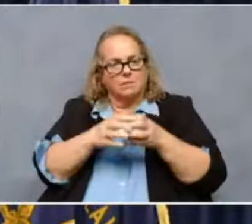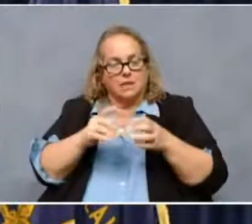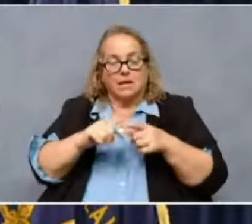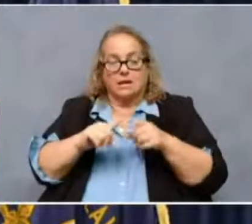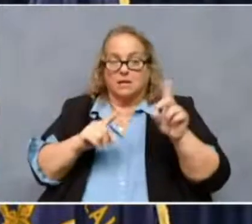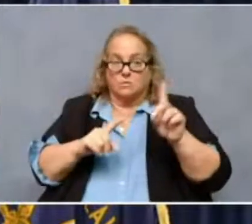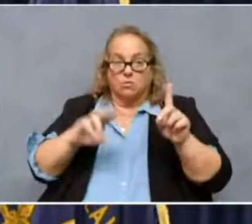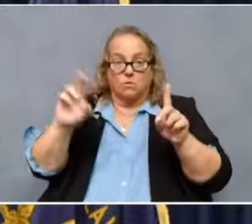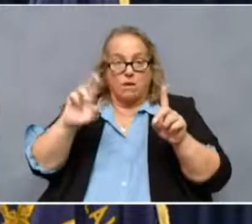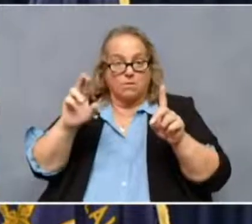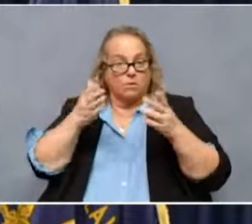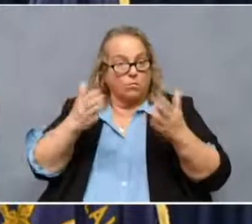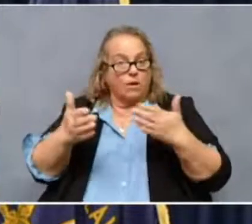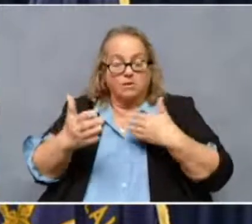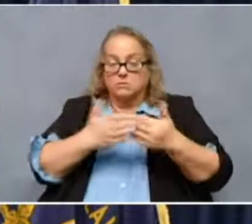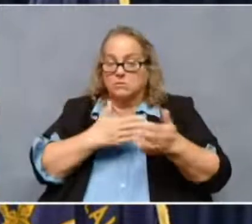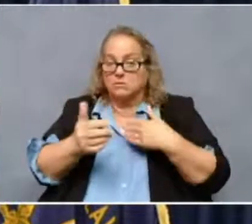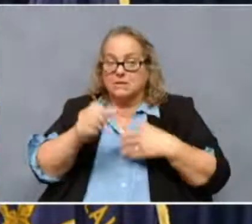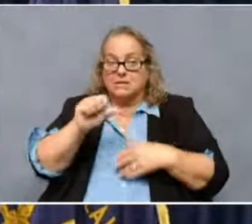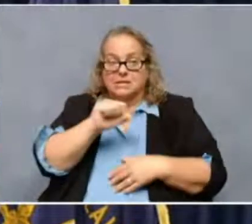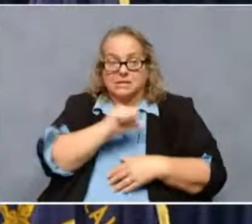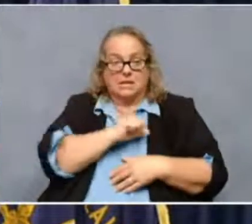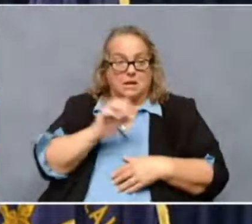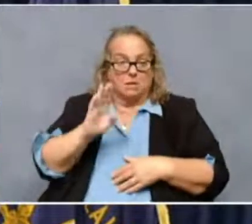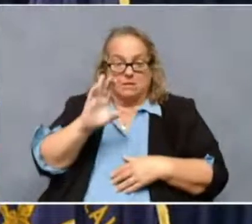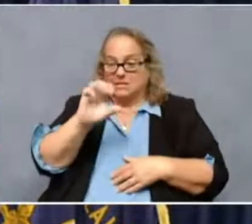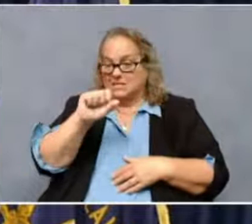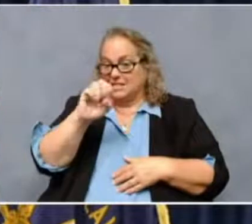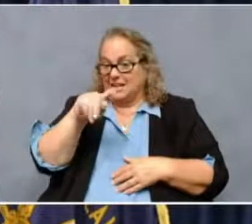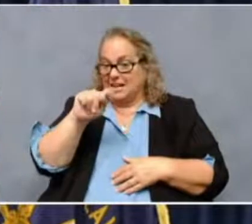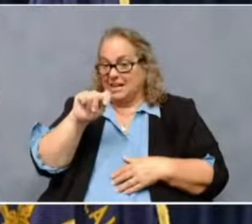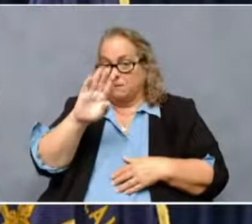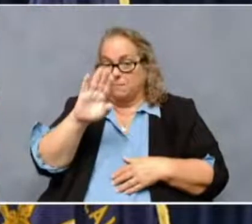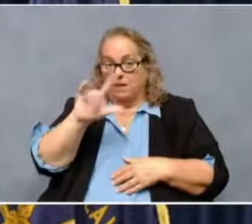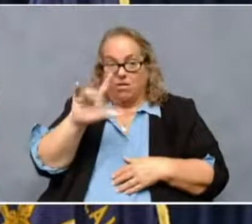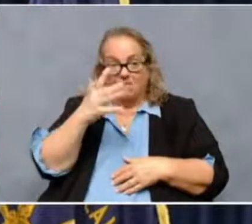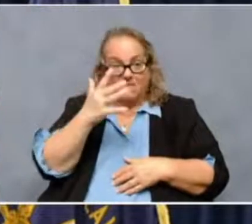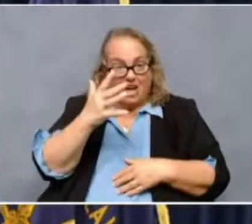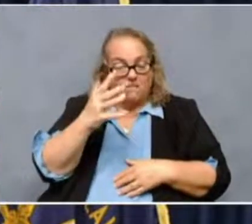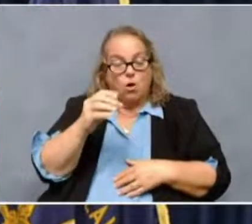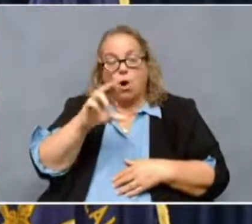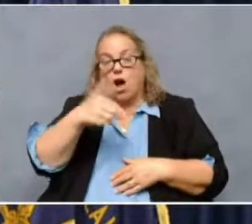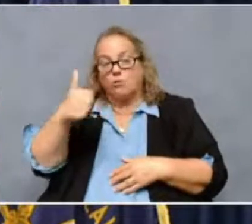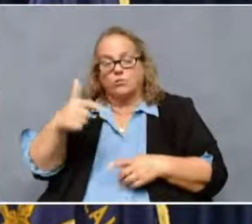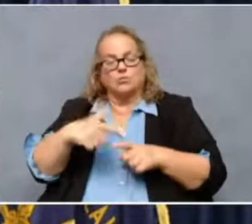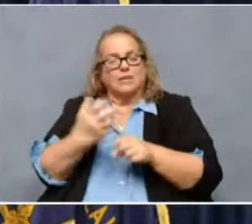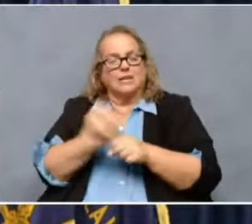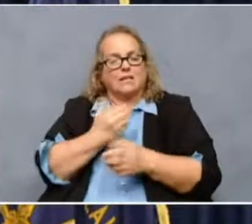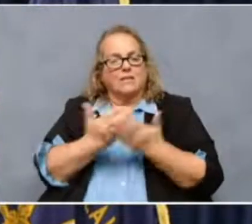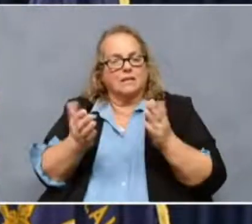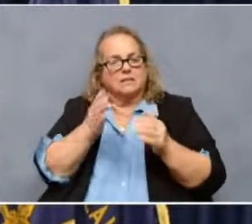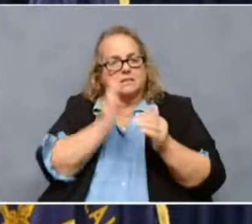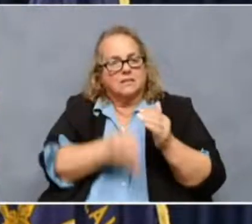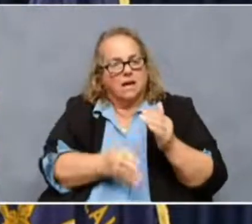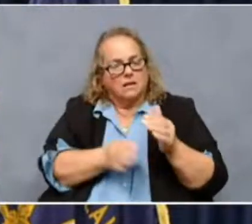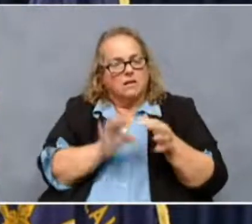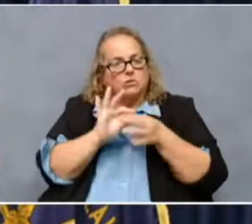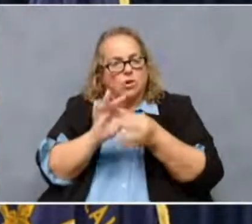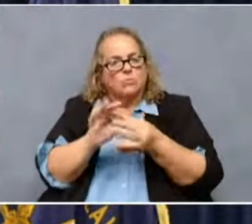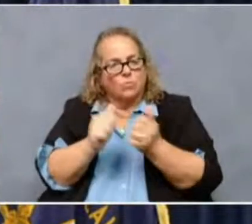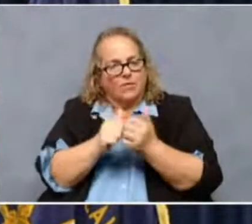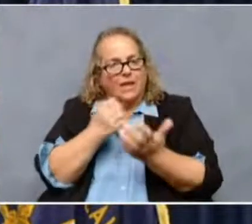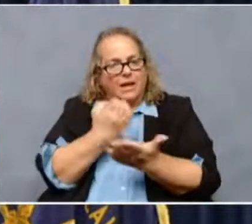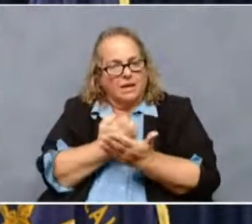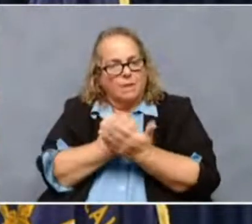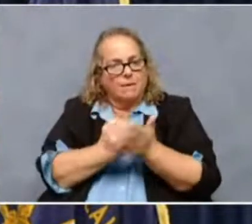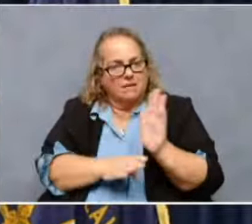that was Senate Bill 5 or others, to get things done in terms of economic development. But